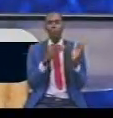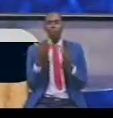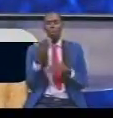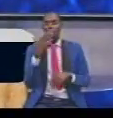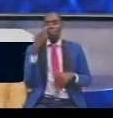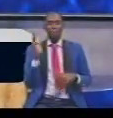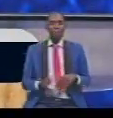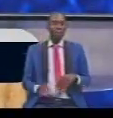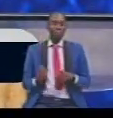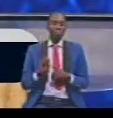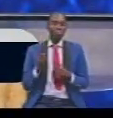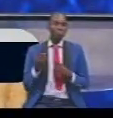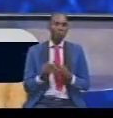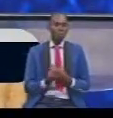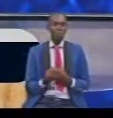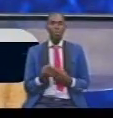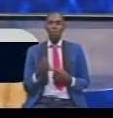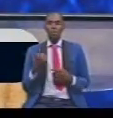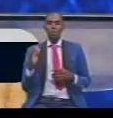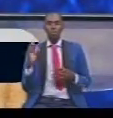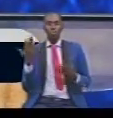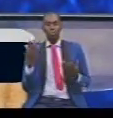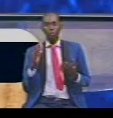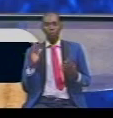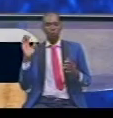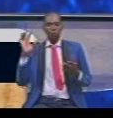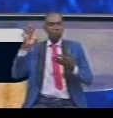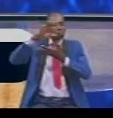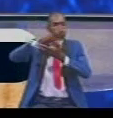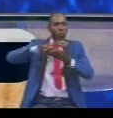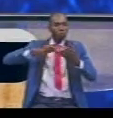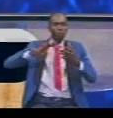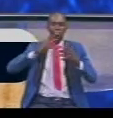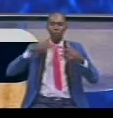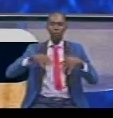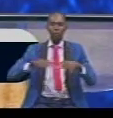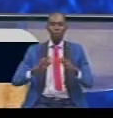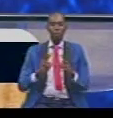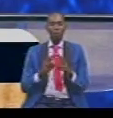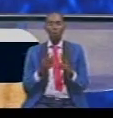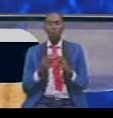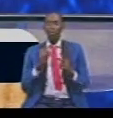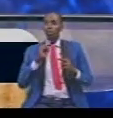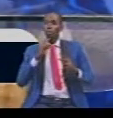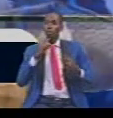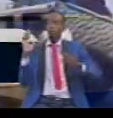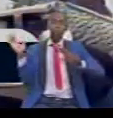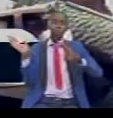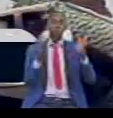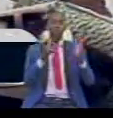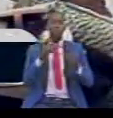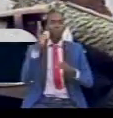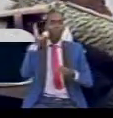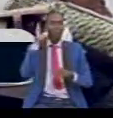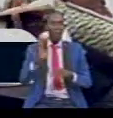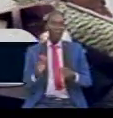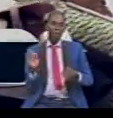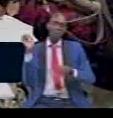situation, stormy sea, or tempest, you will ride on that